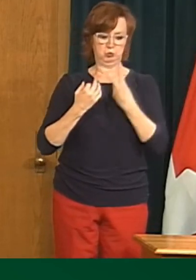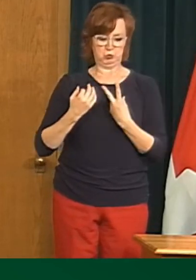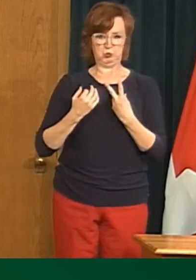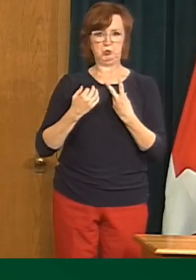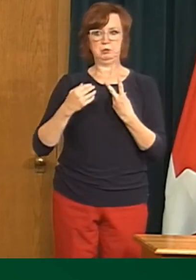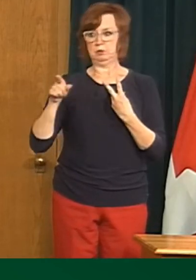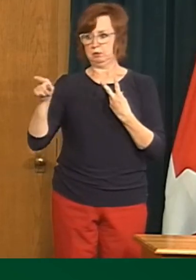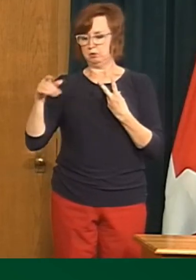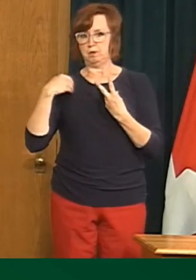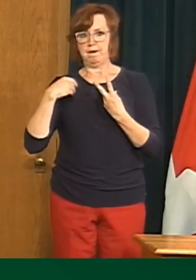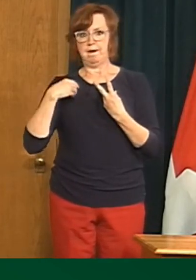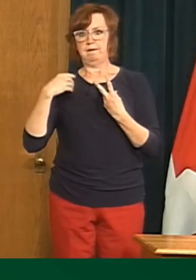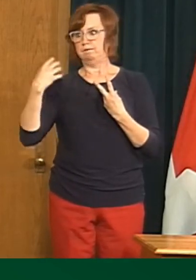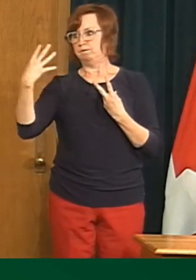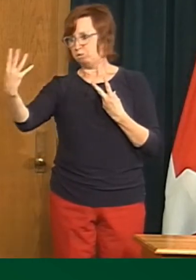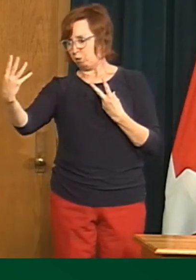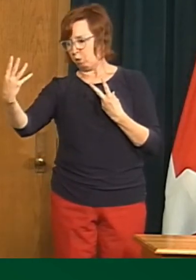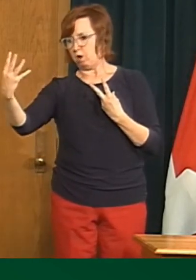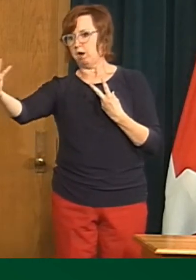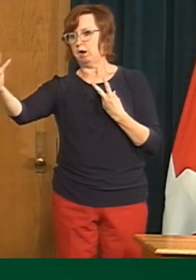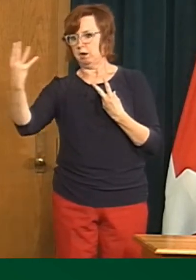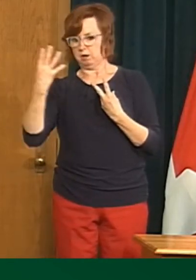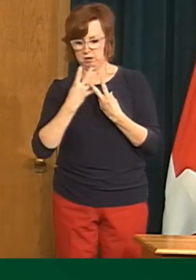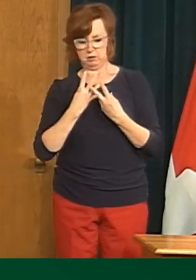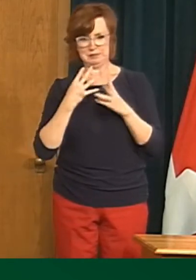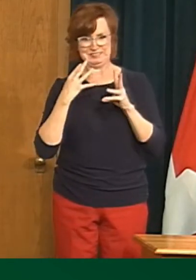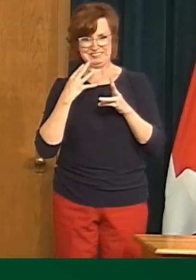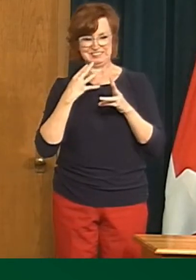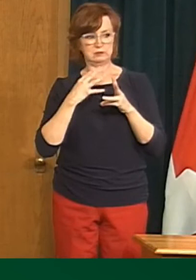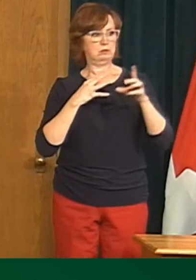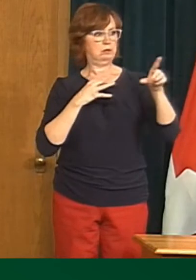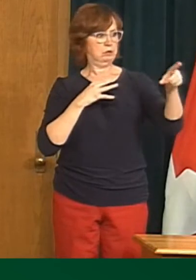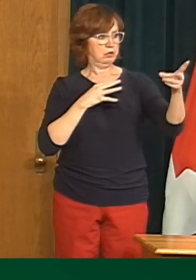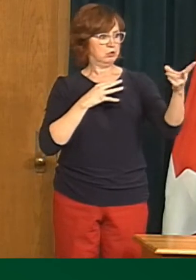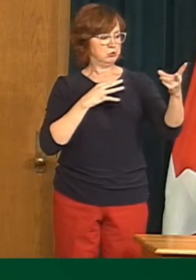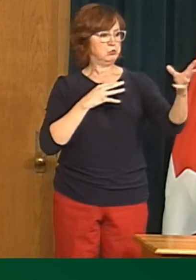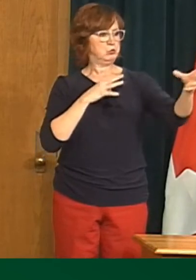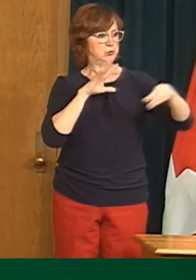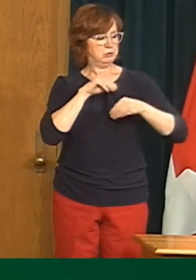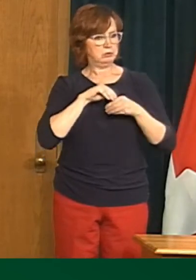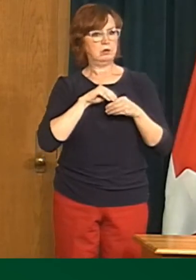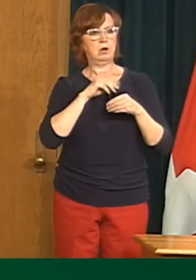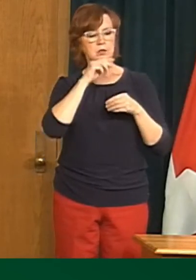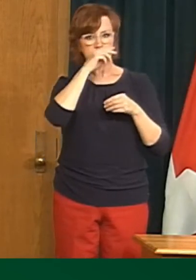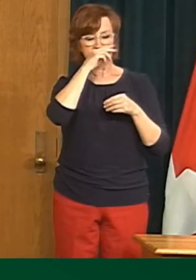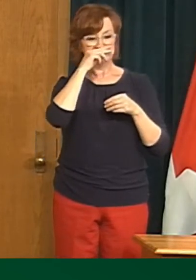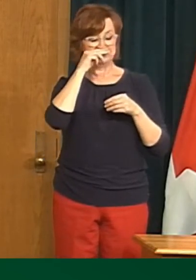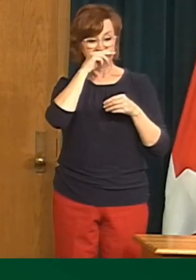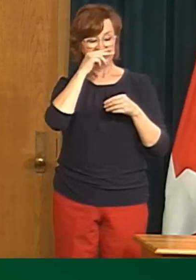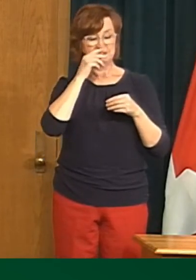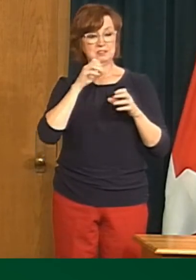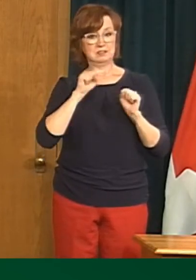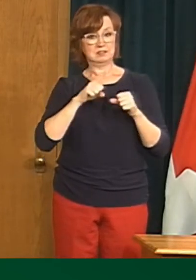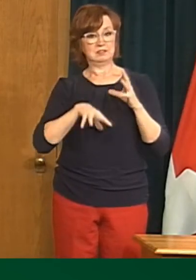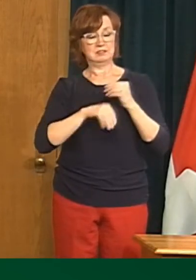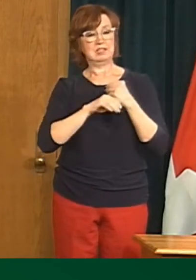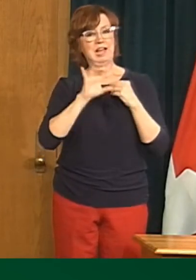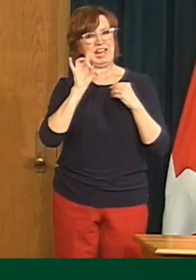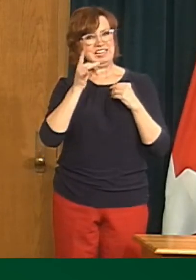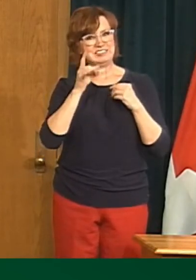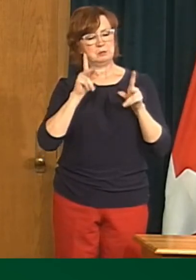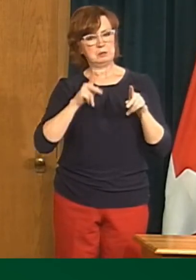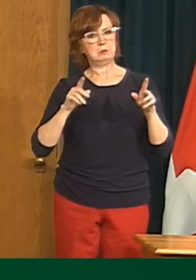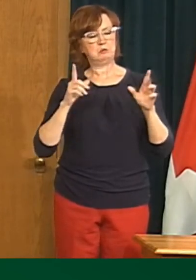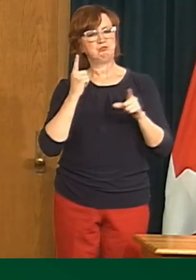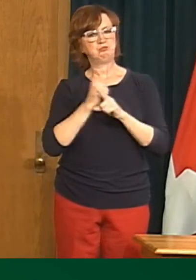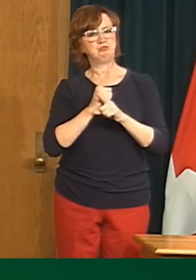gatherings. So the bubbles that people keep, well, it should be in keeping with the